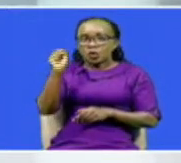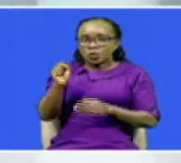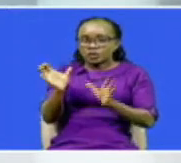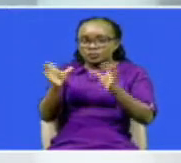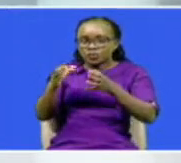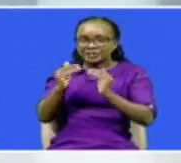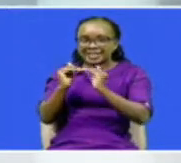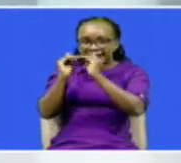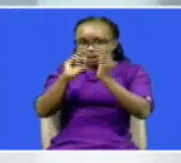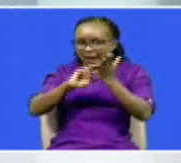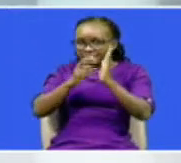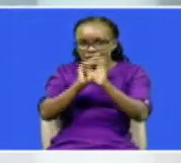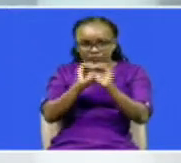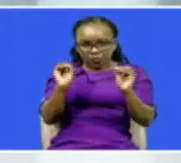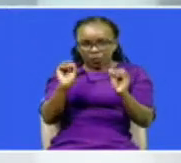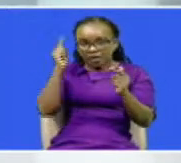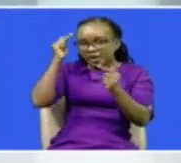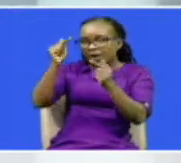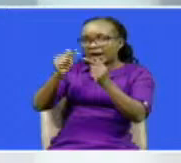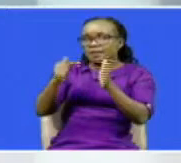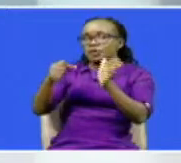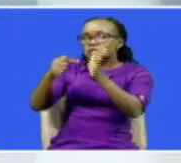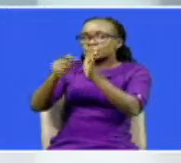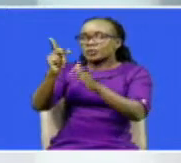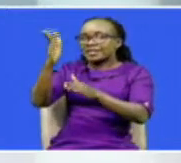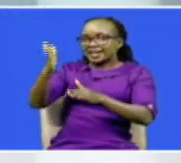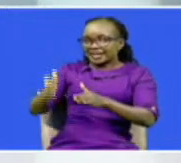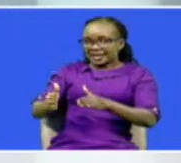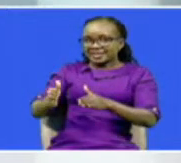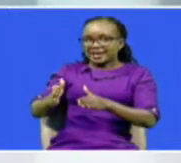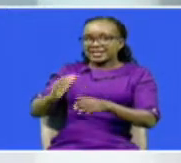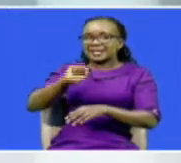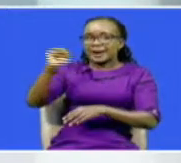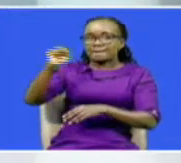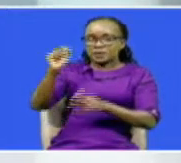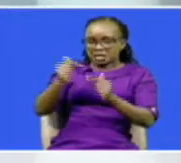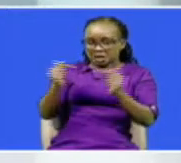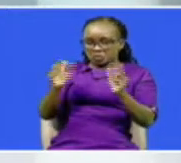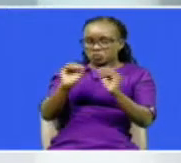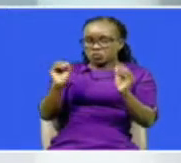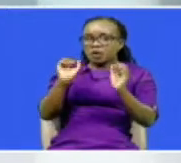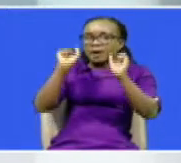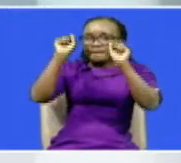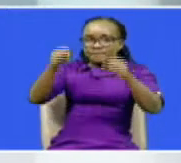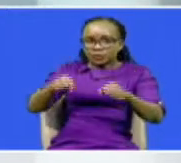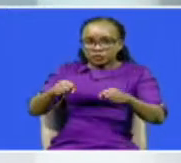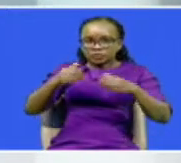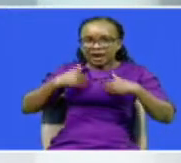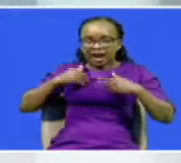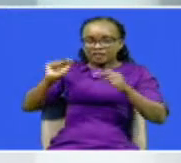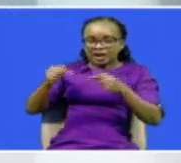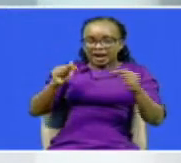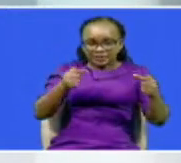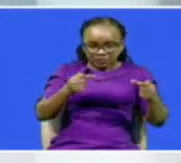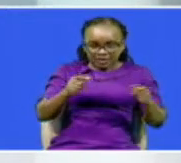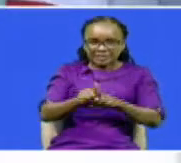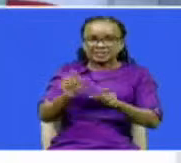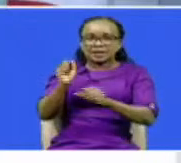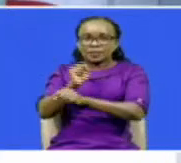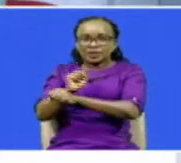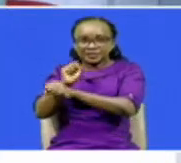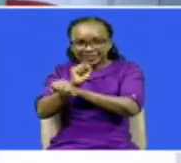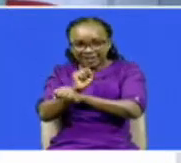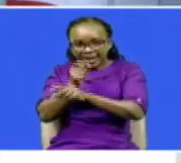we are not a project. Our aim was to show that Kenyans that yes, as you are doing, you can be having arguments or difference in